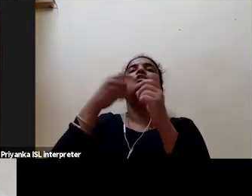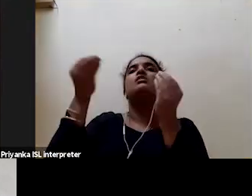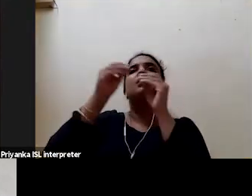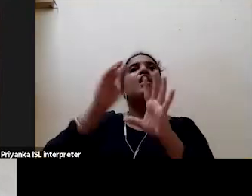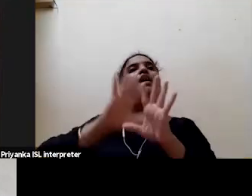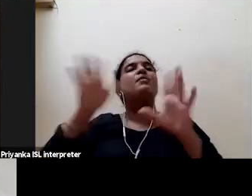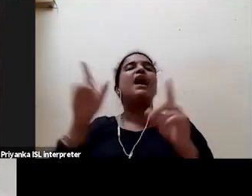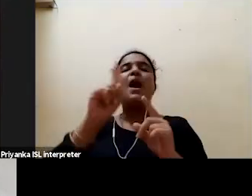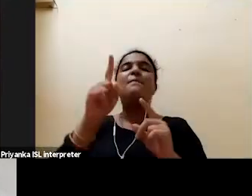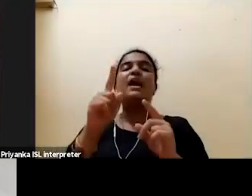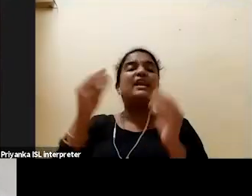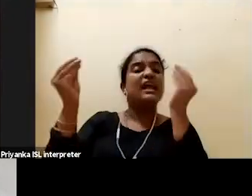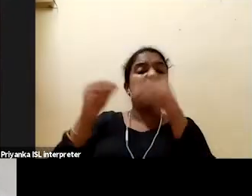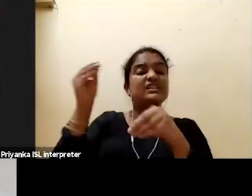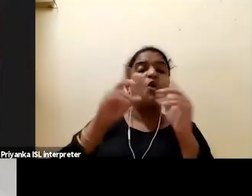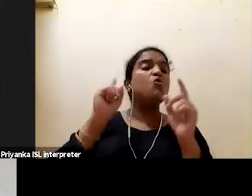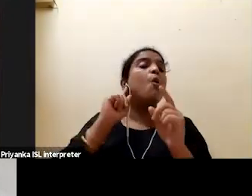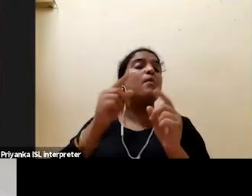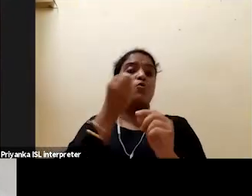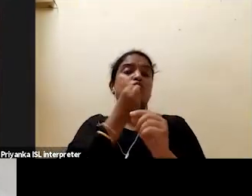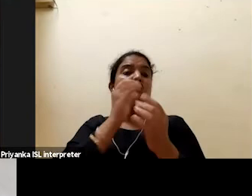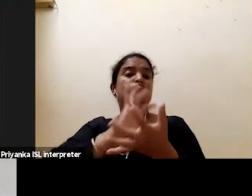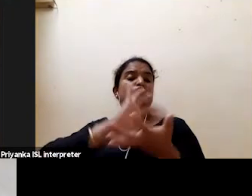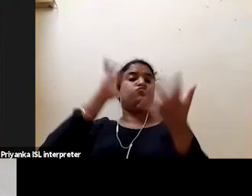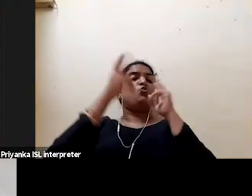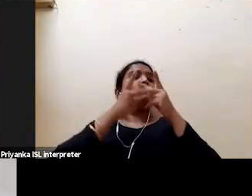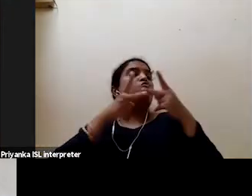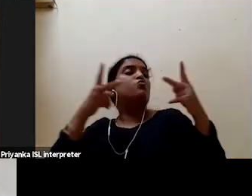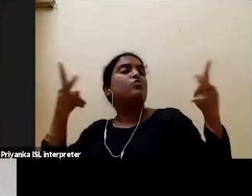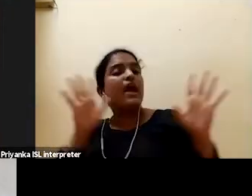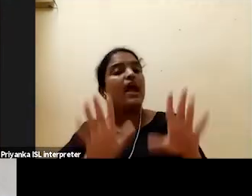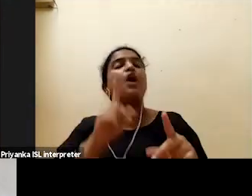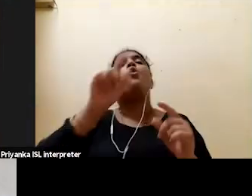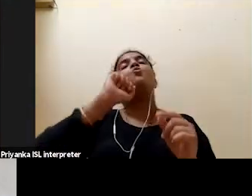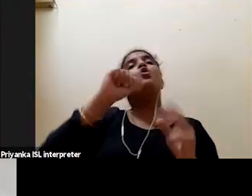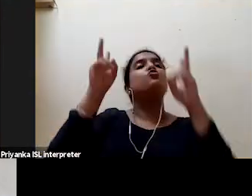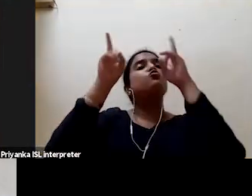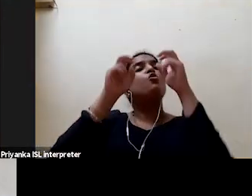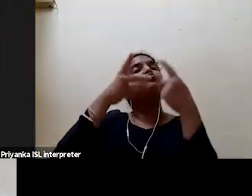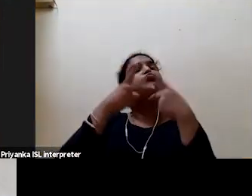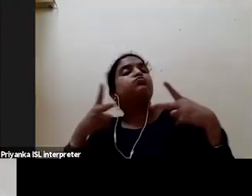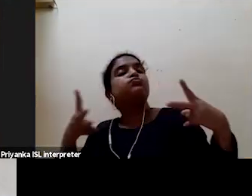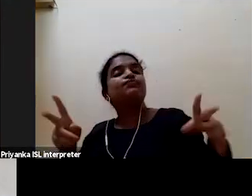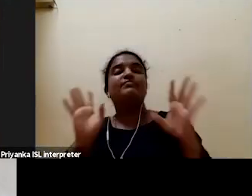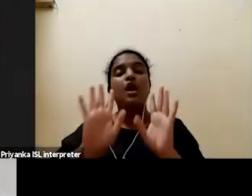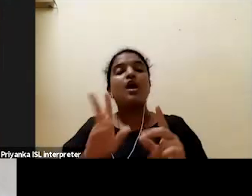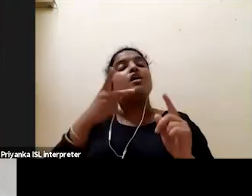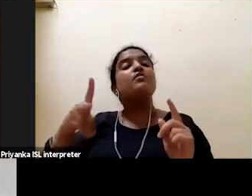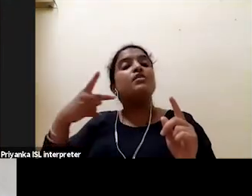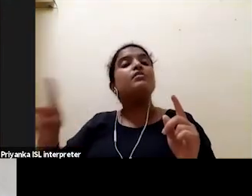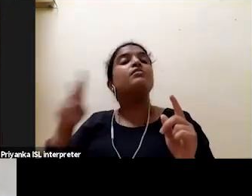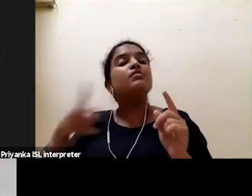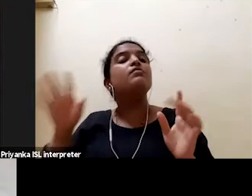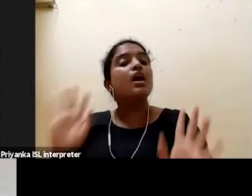food universe, like I said, is so vast. You can write about so many topics, which is why there are hundreds and thousands of food blogs